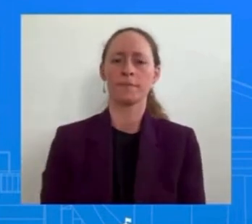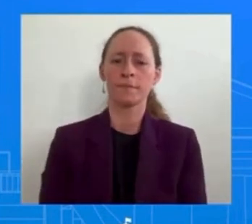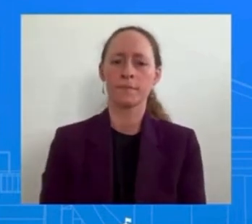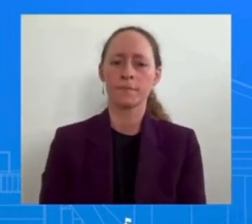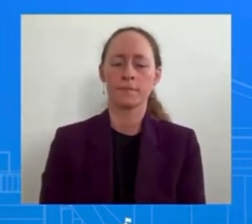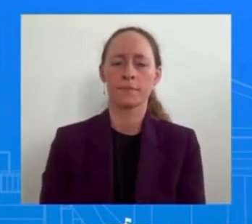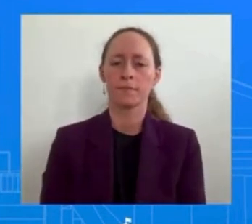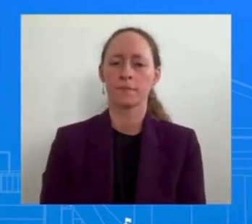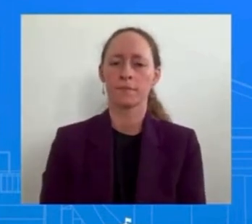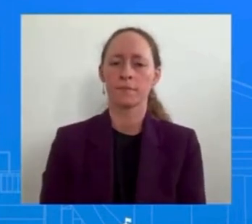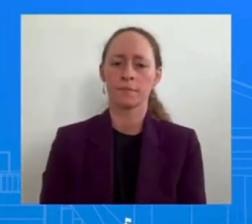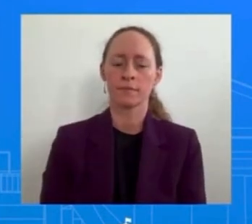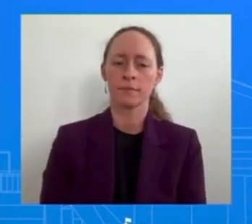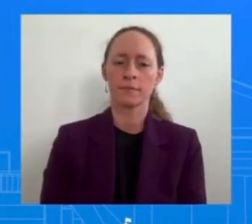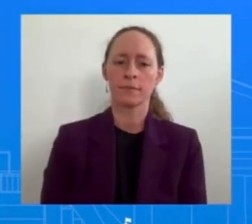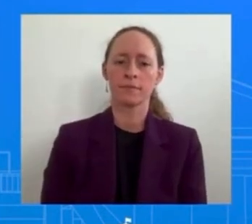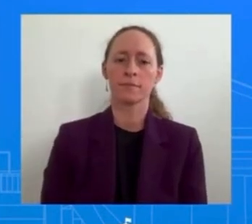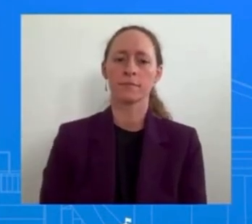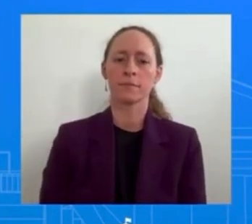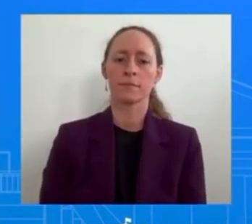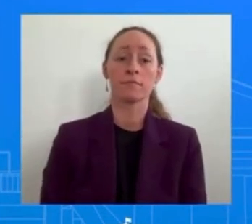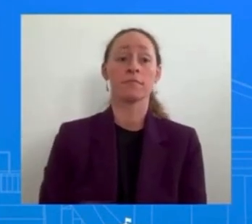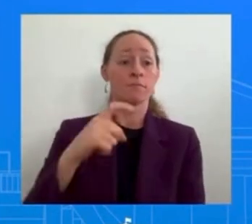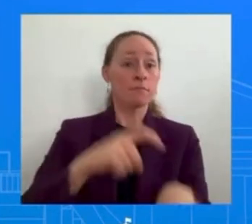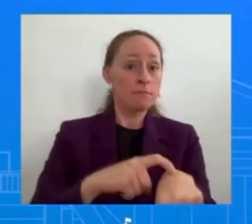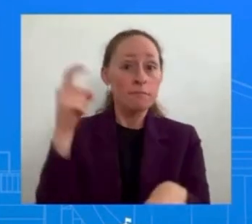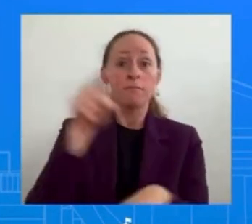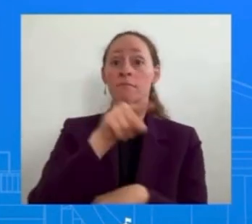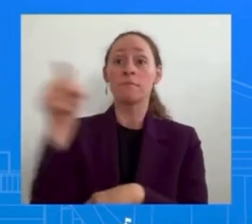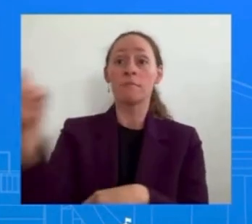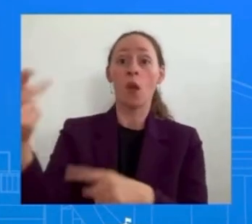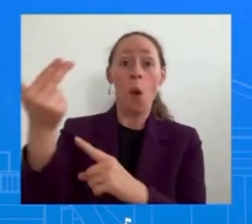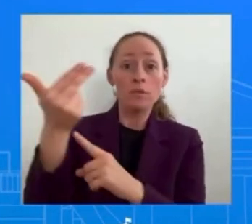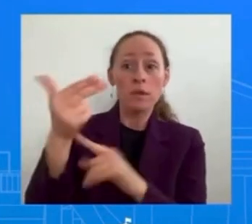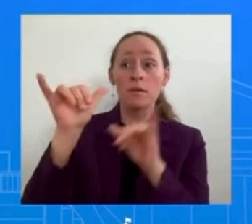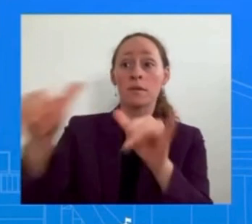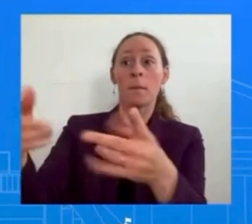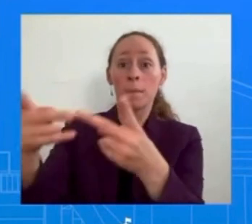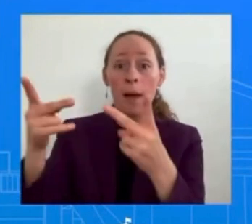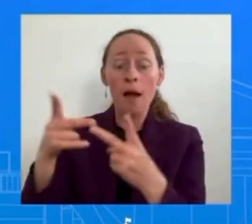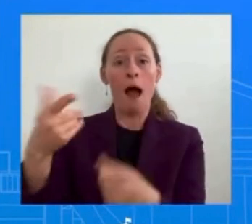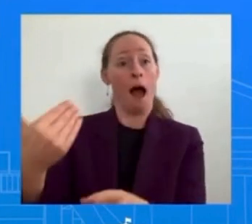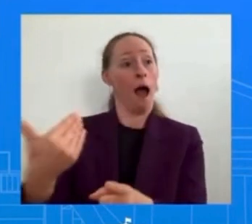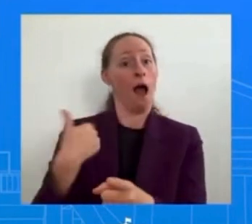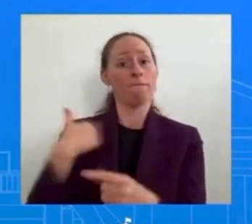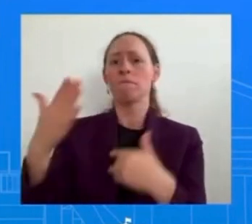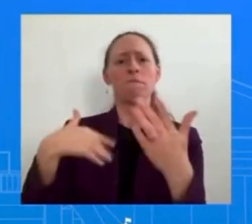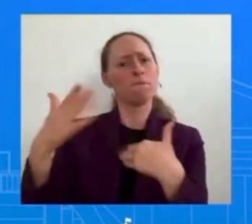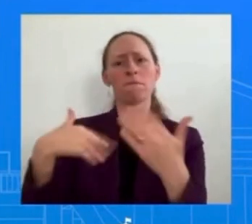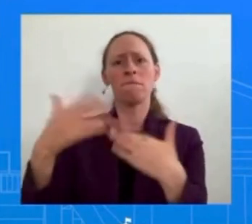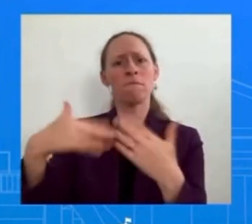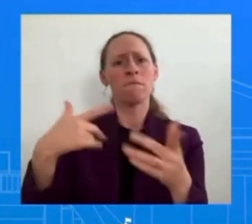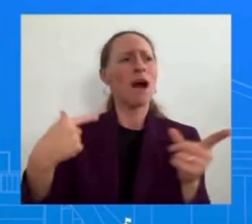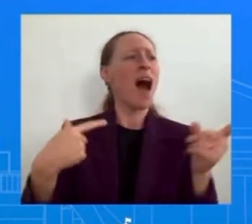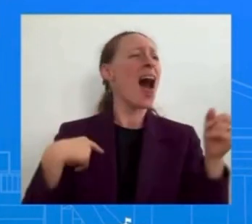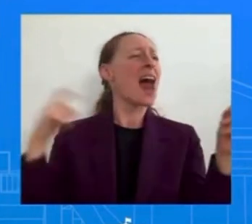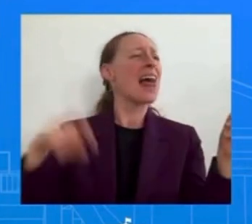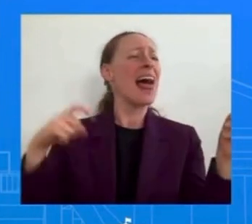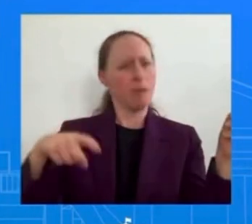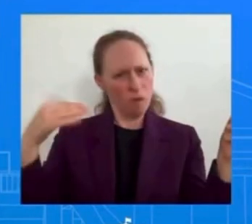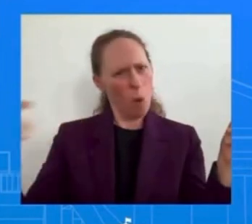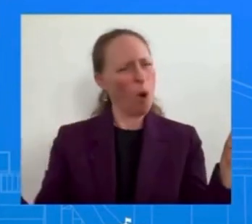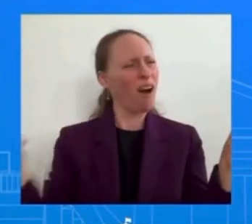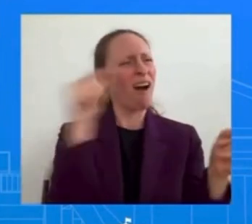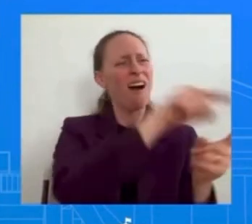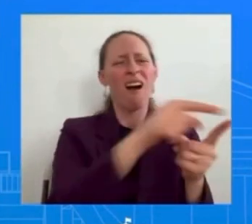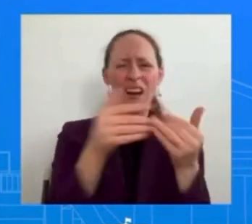to stay will be eligible to receive the same level of services being offered at these shelters. Our partners at HUD are